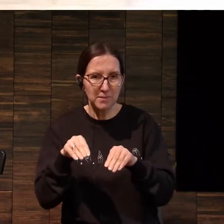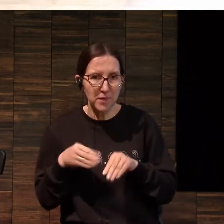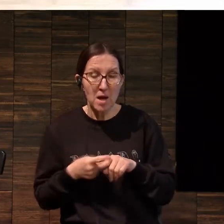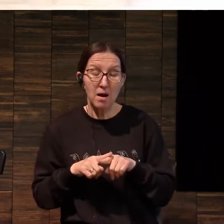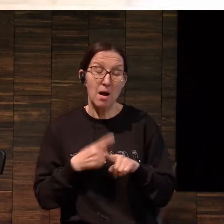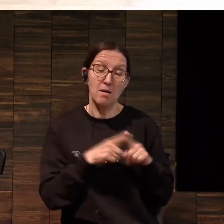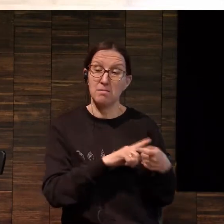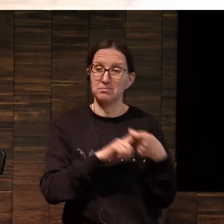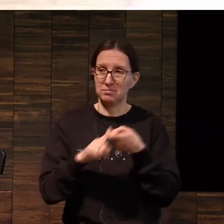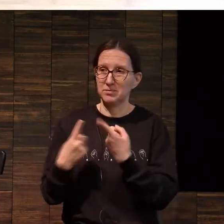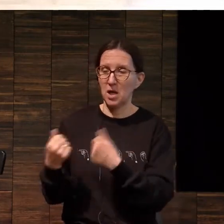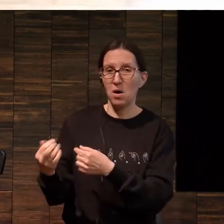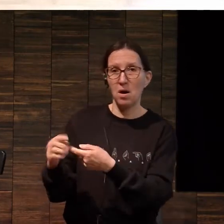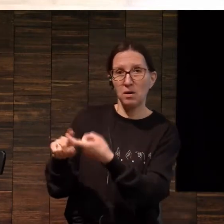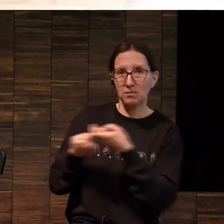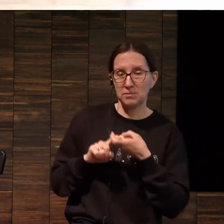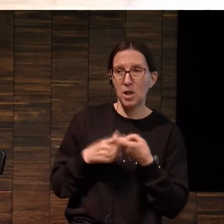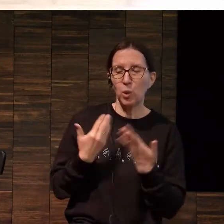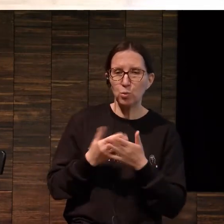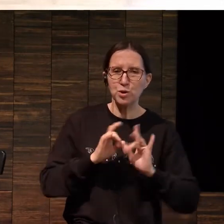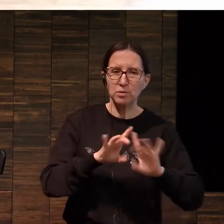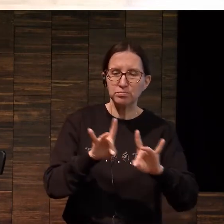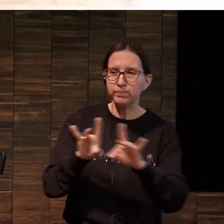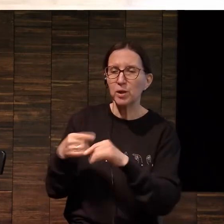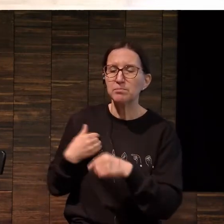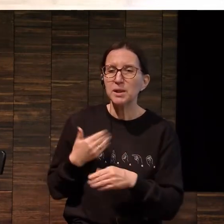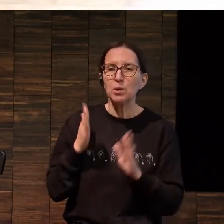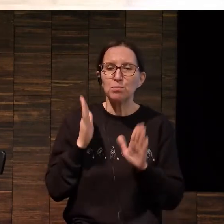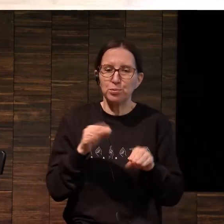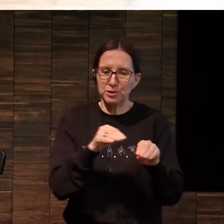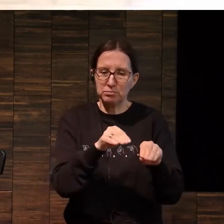you keep maintaining that code? It would take a lot of time.